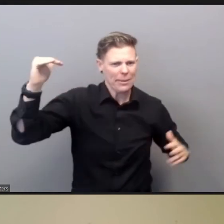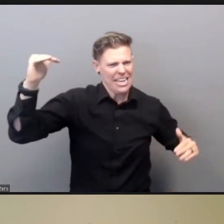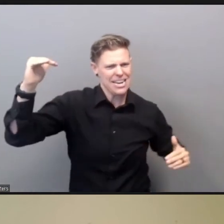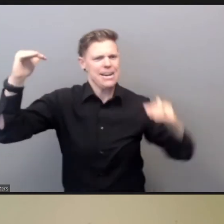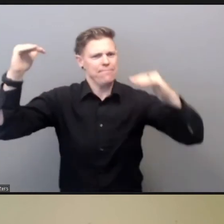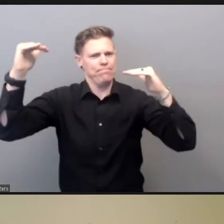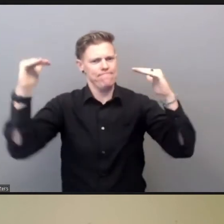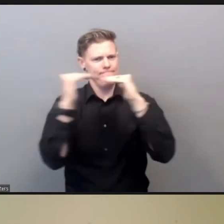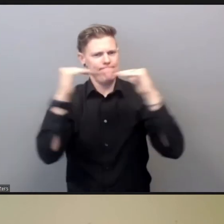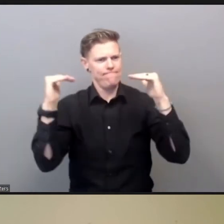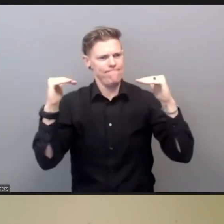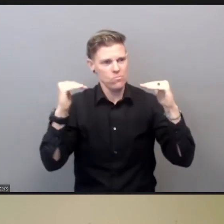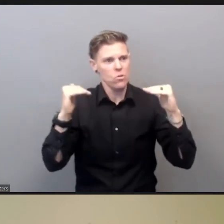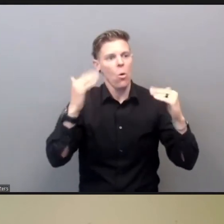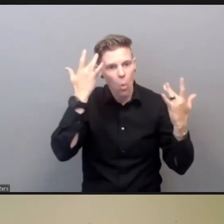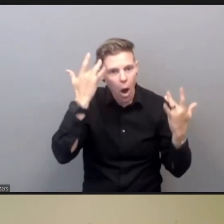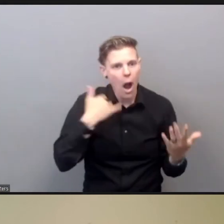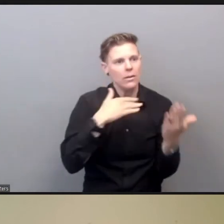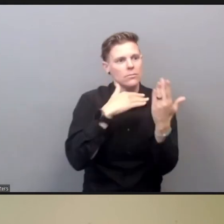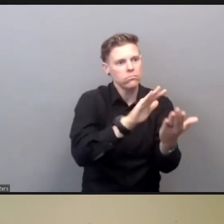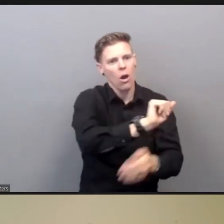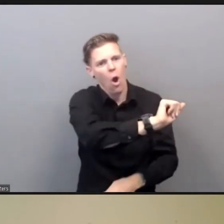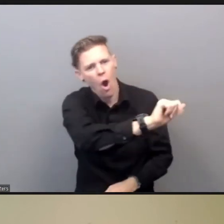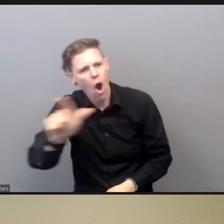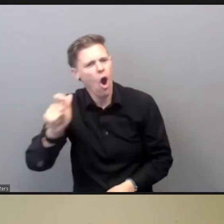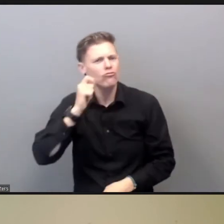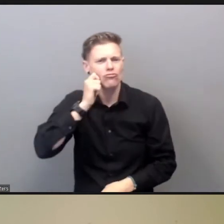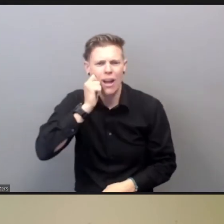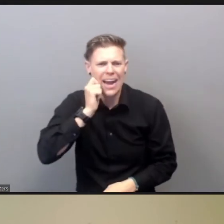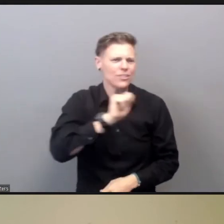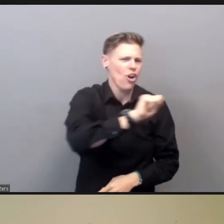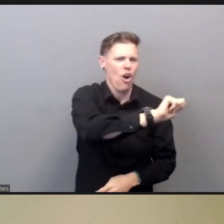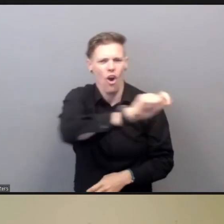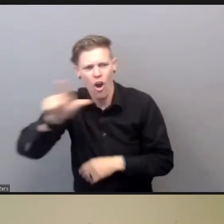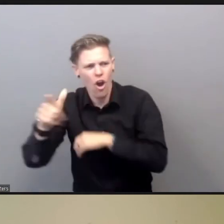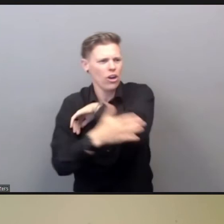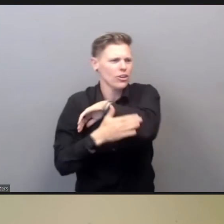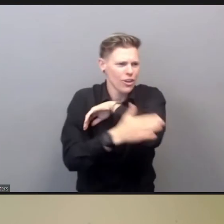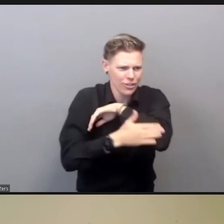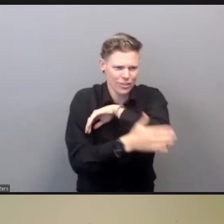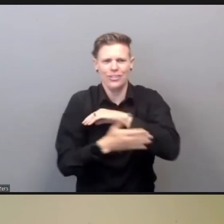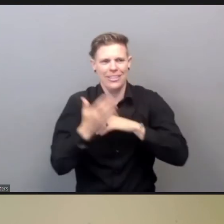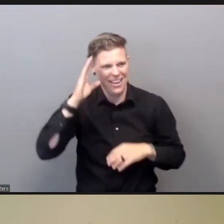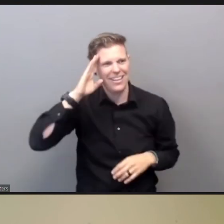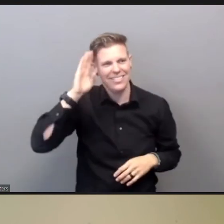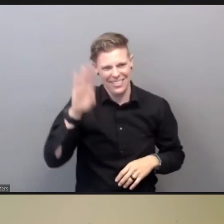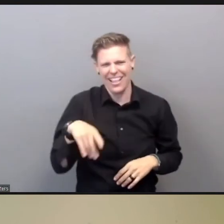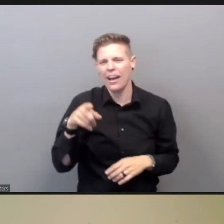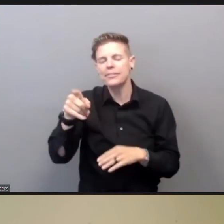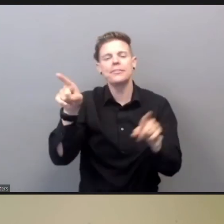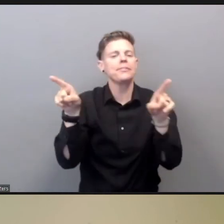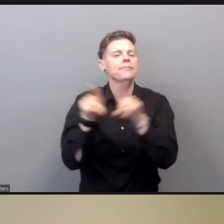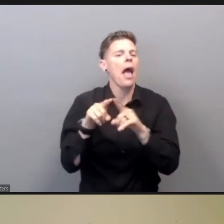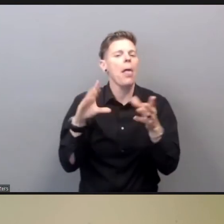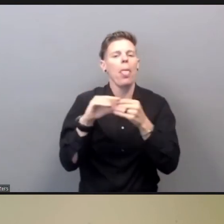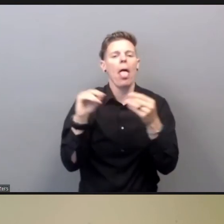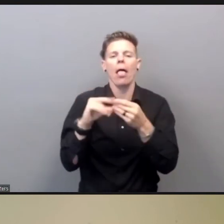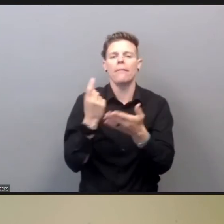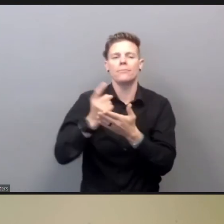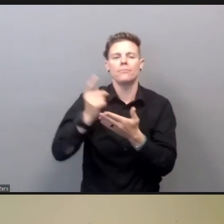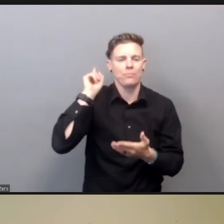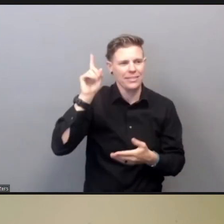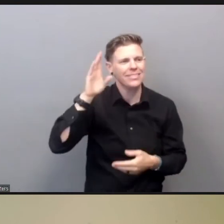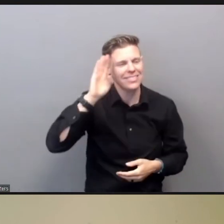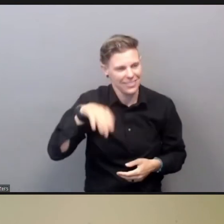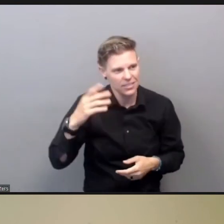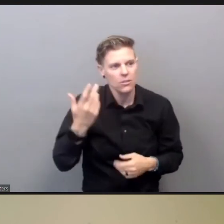vaccinated. You said that last week. Okay. You said that last week, and you said that the color, the darker the color, the better